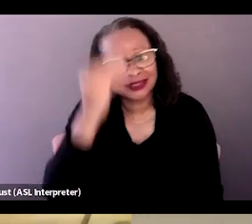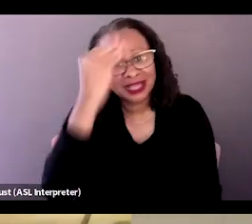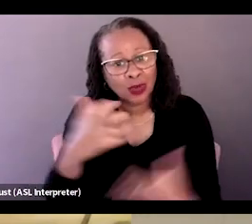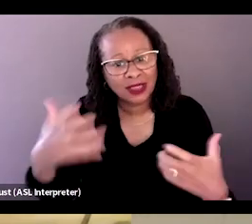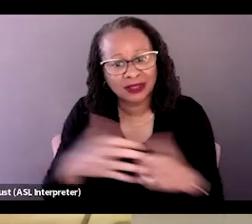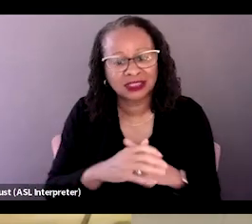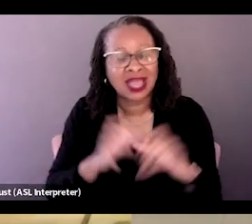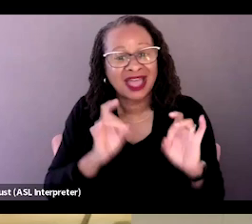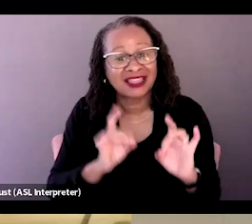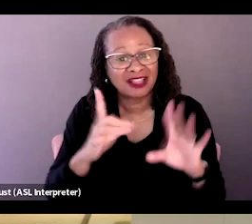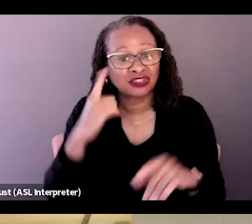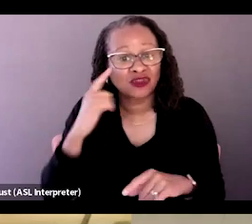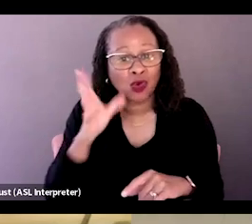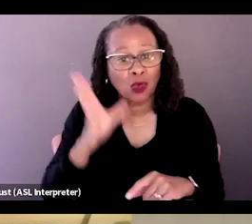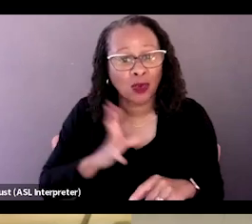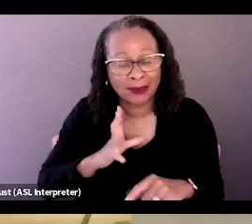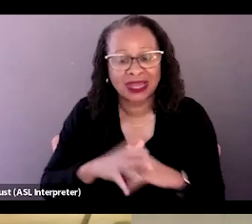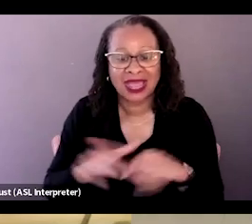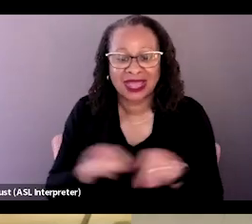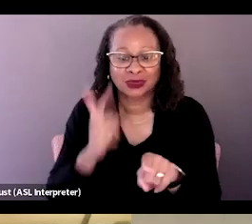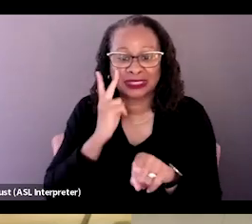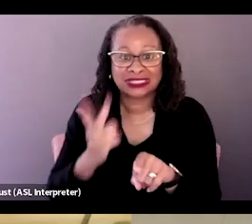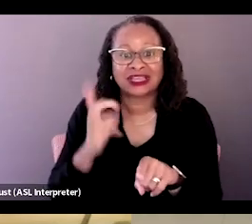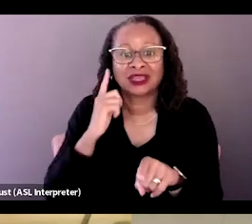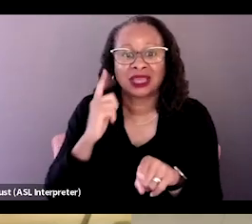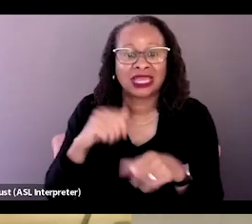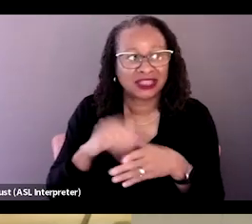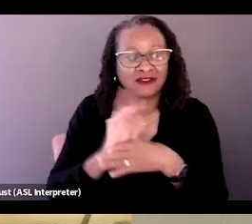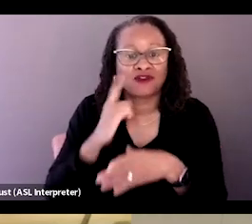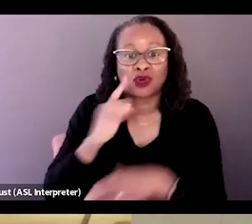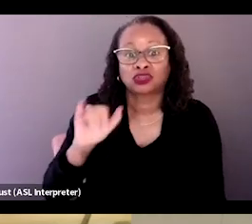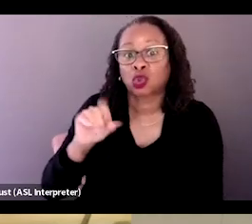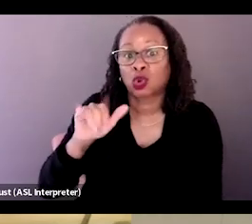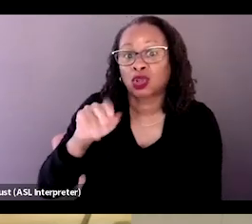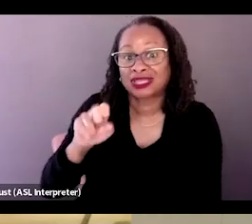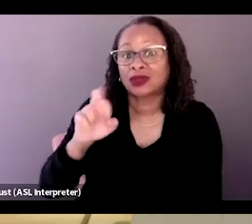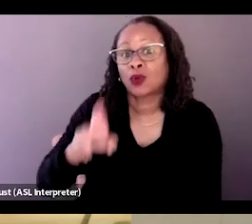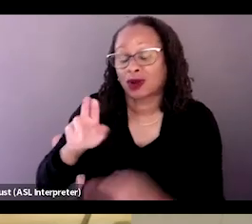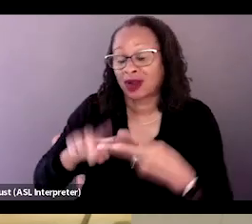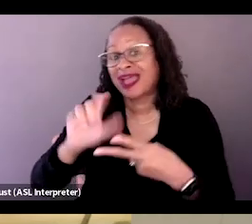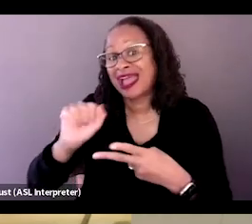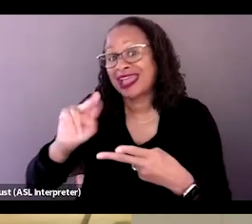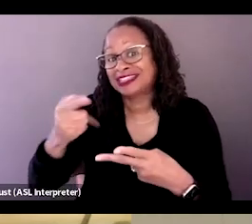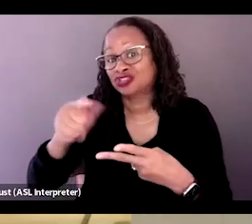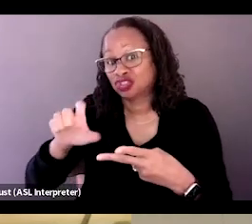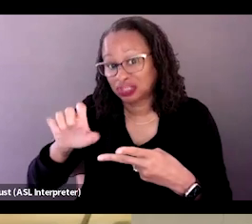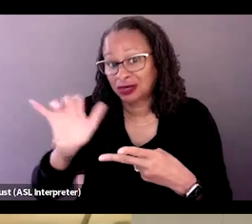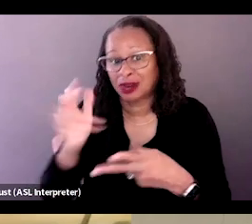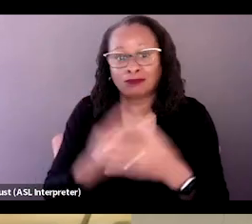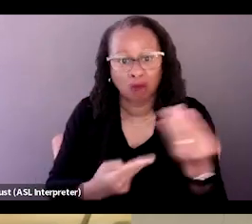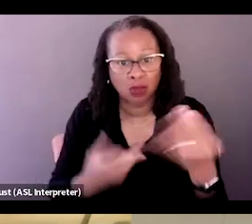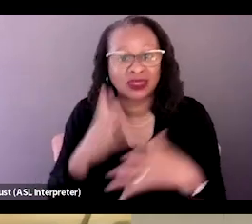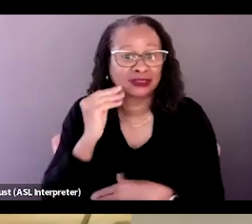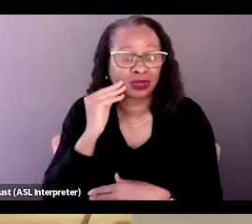for women, as we see in the film, you know, for Jolene or Angie. It's like